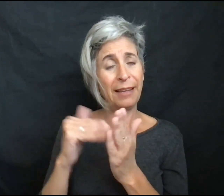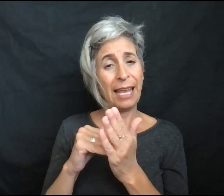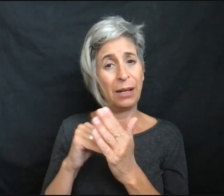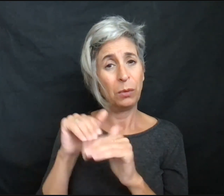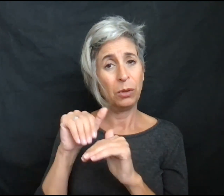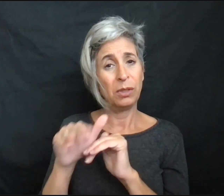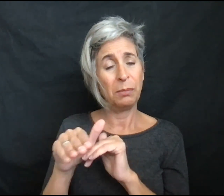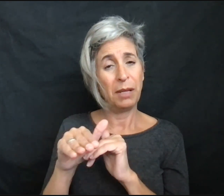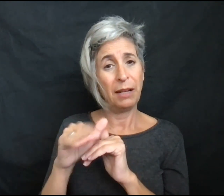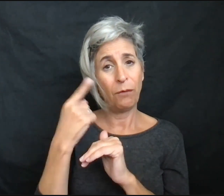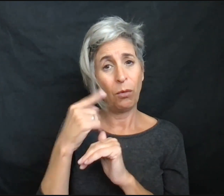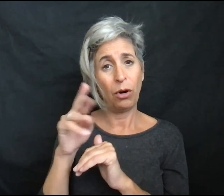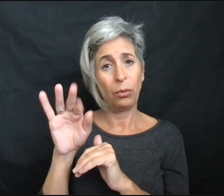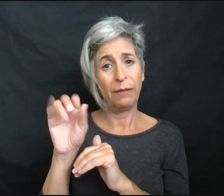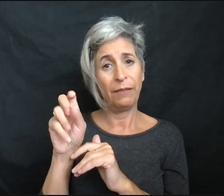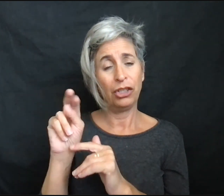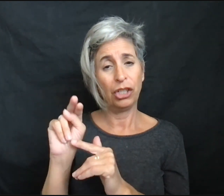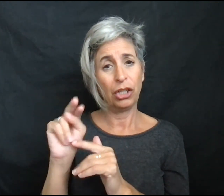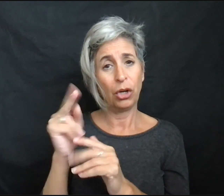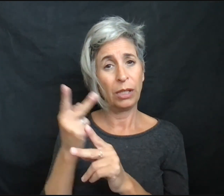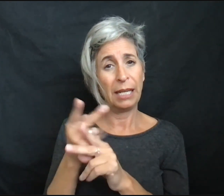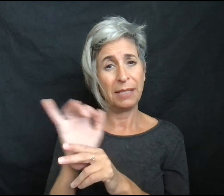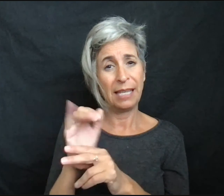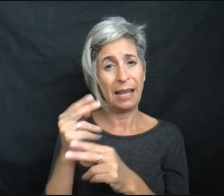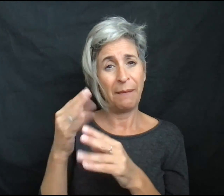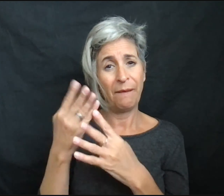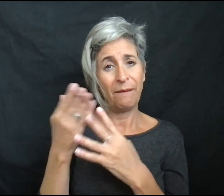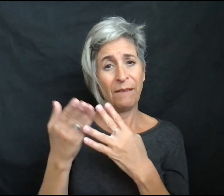for a revision, or keep the same file name?